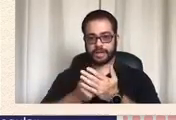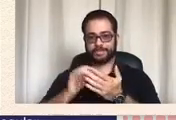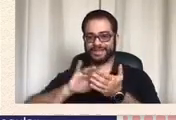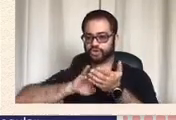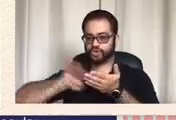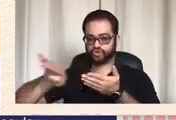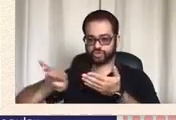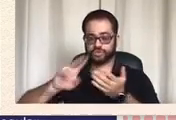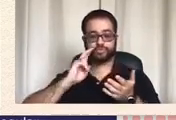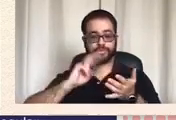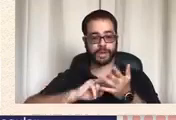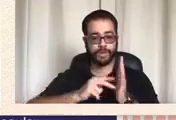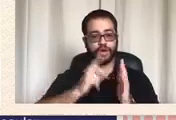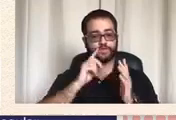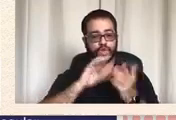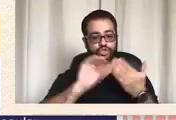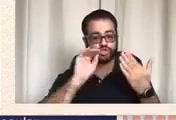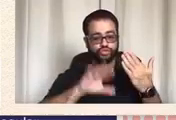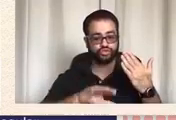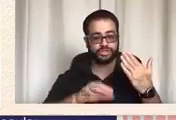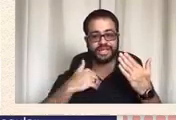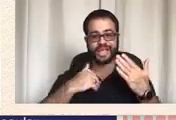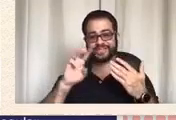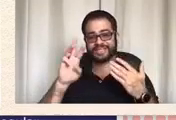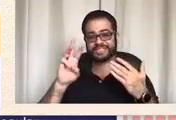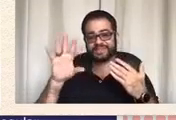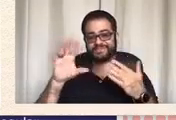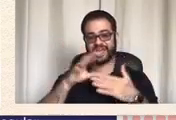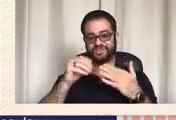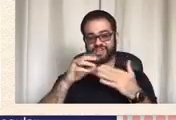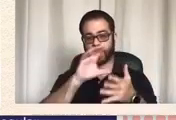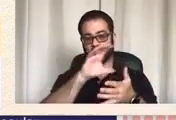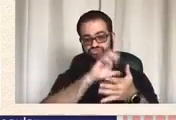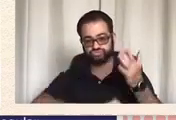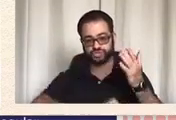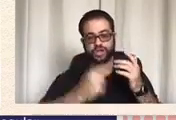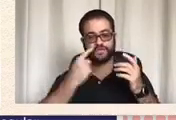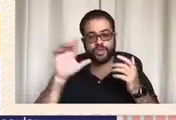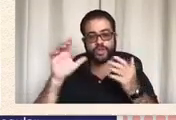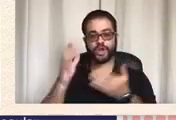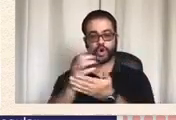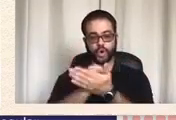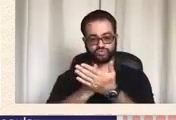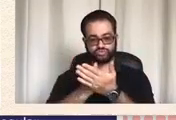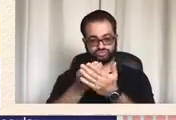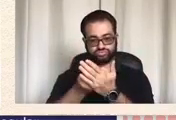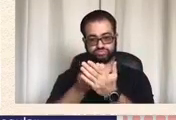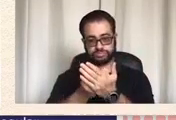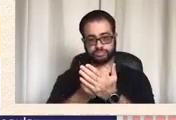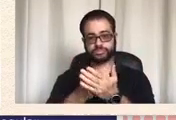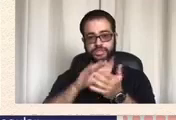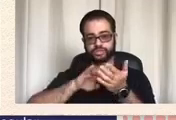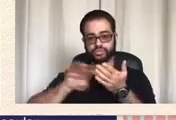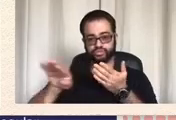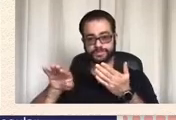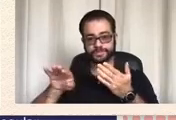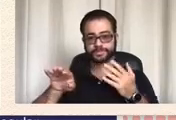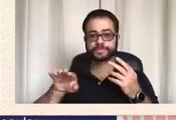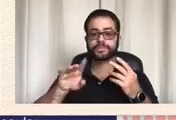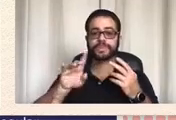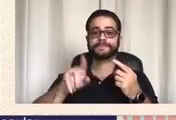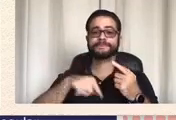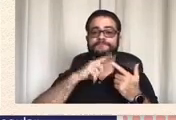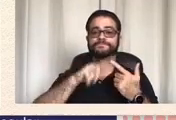They take $65 off for the earned income exclusion. And then if the student is earned income exclusion